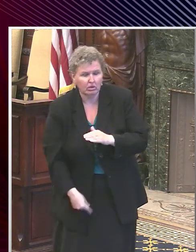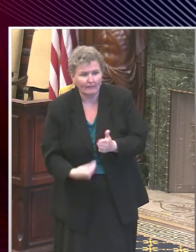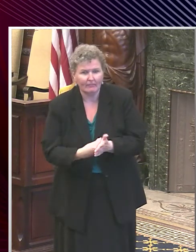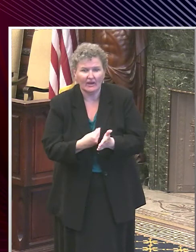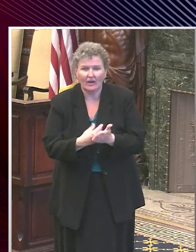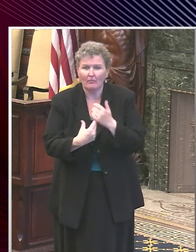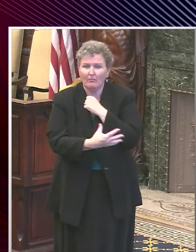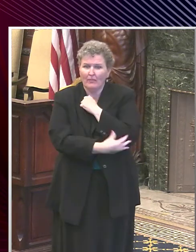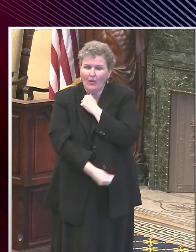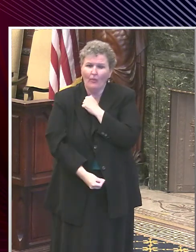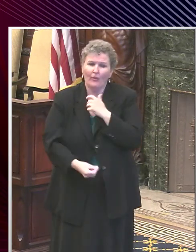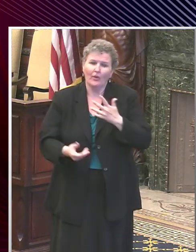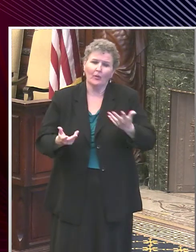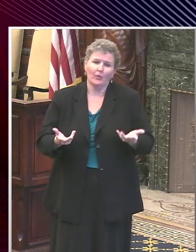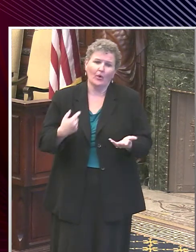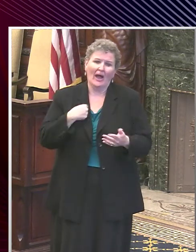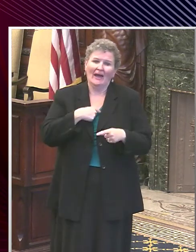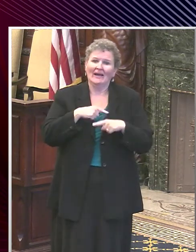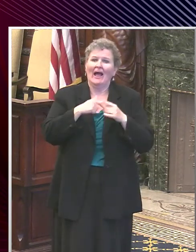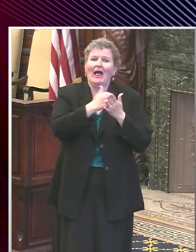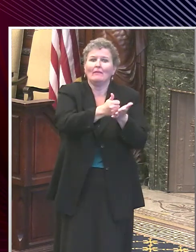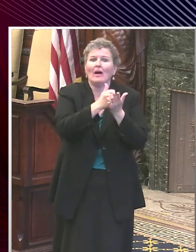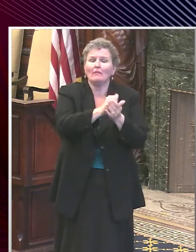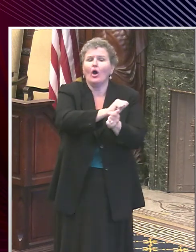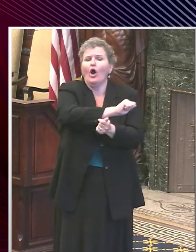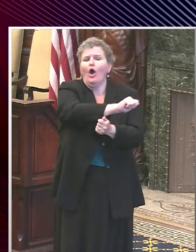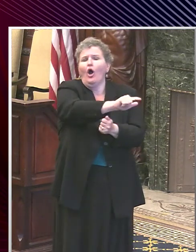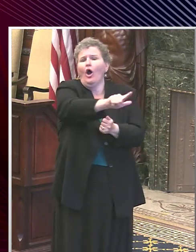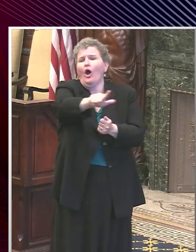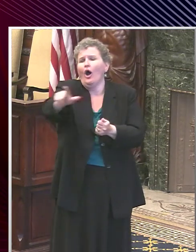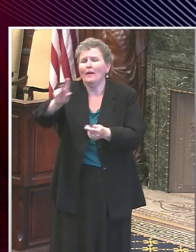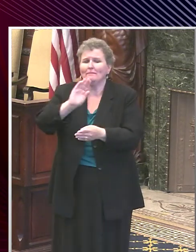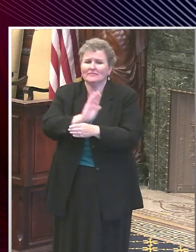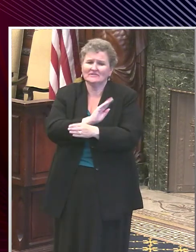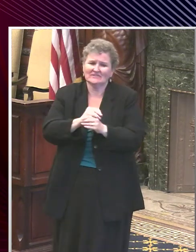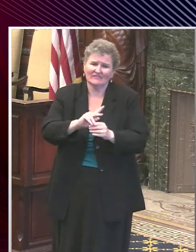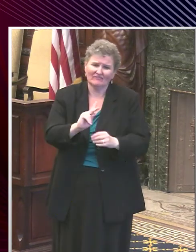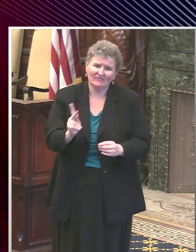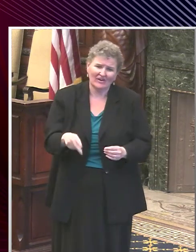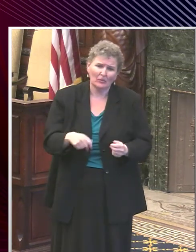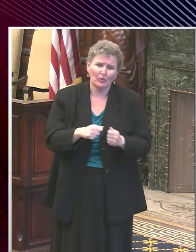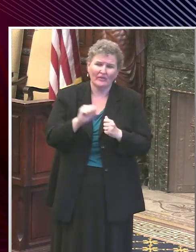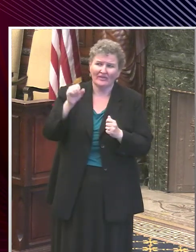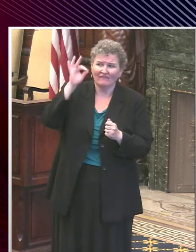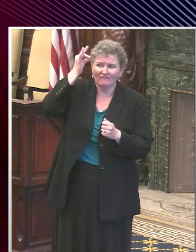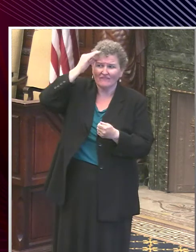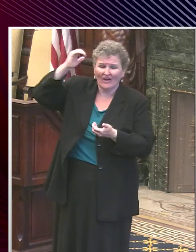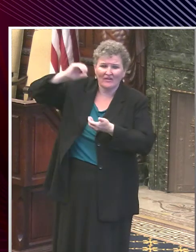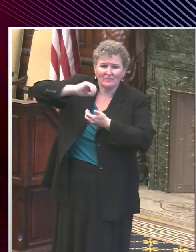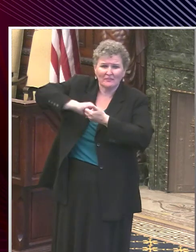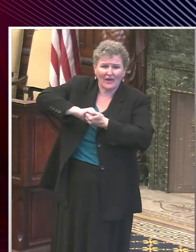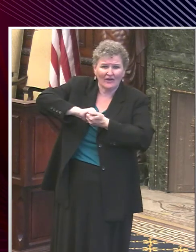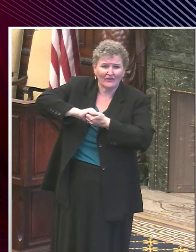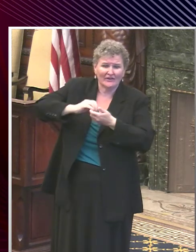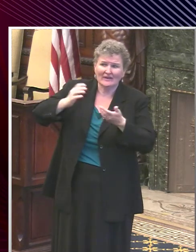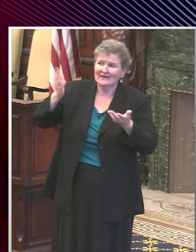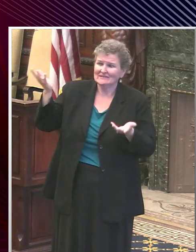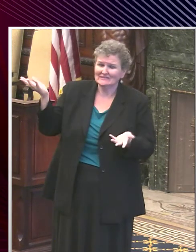whole all the businesses in Philadelphia. So we'll work with our federal partners and we'll do what we can here at home all on our own.